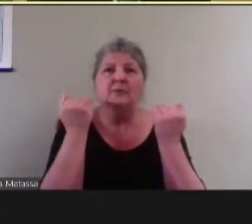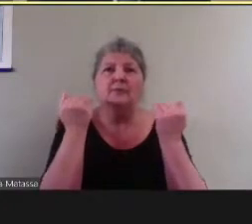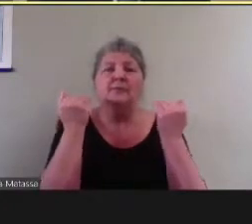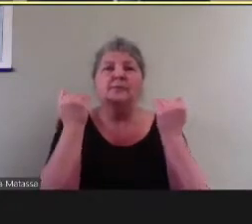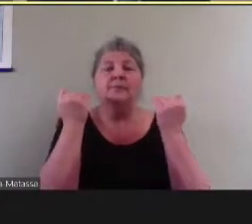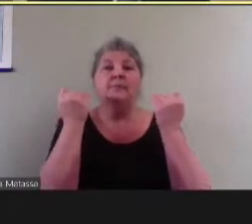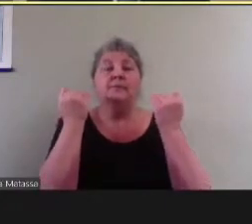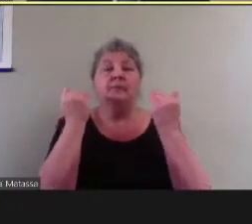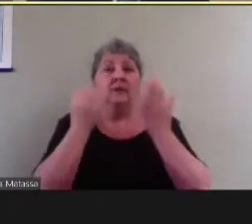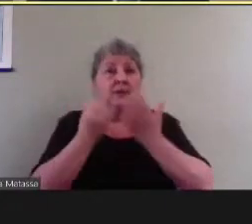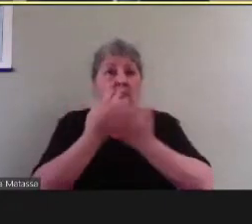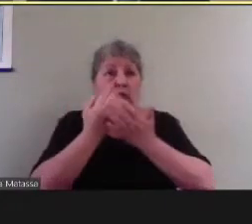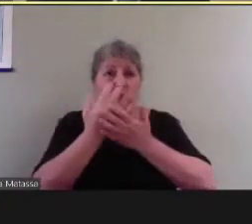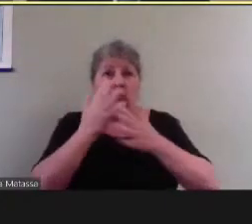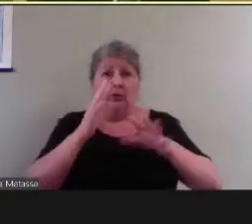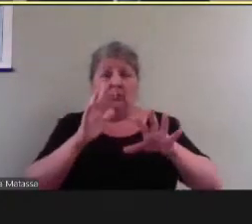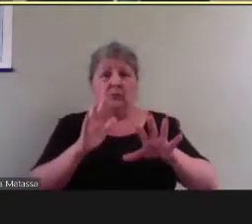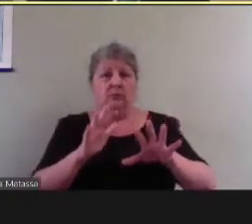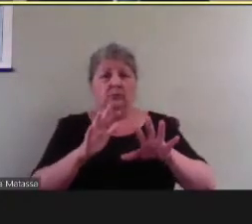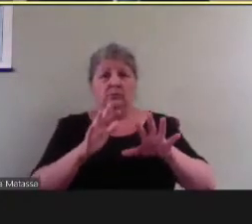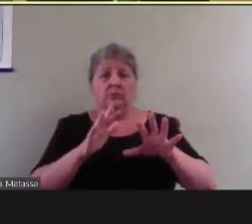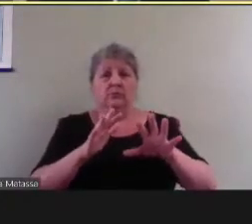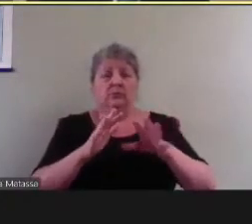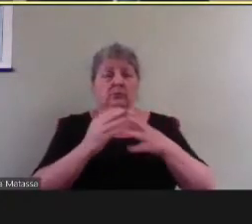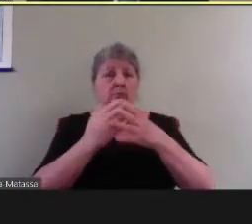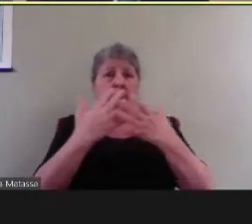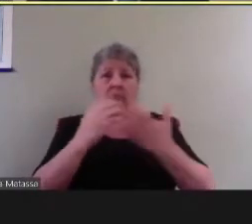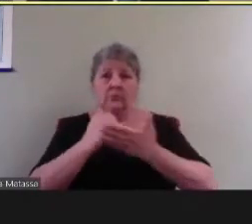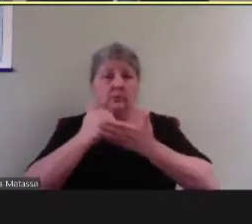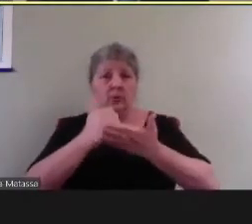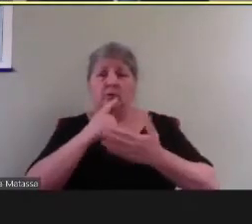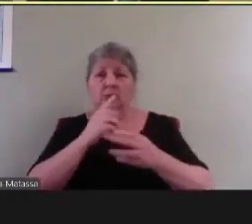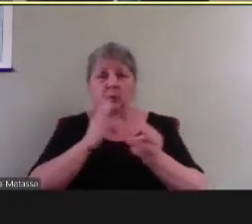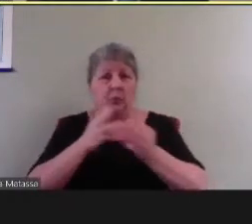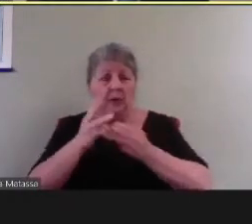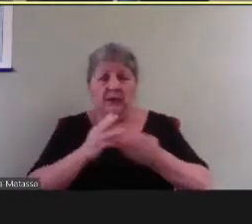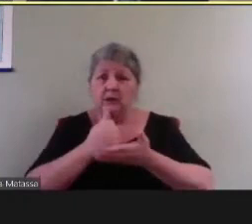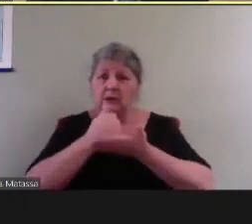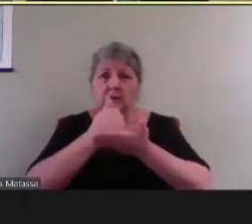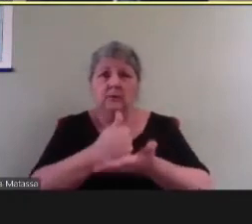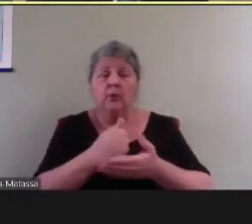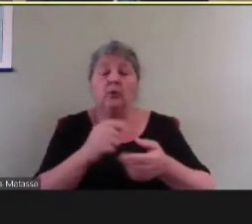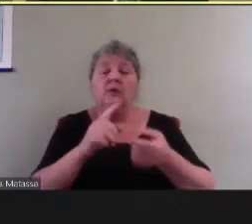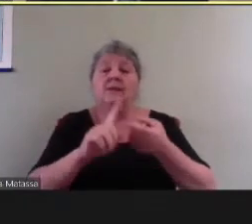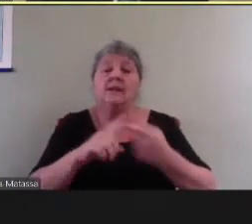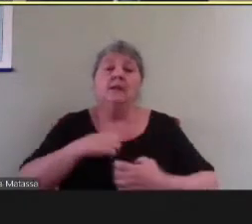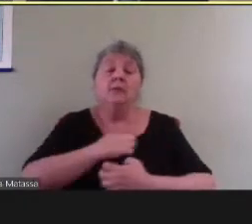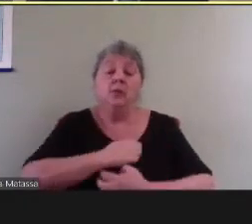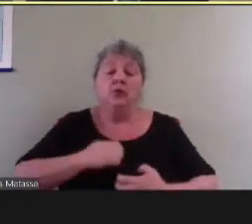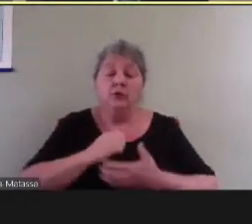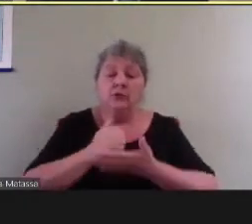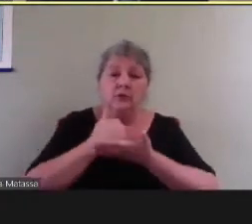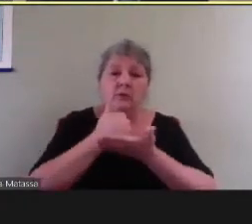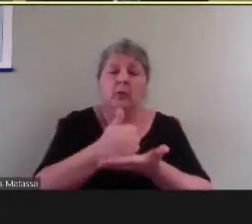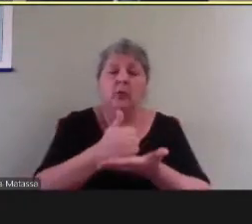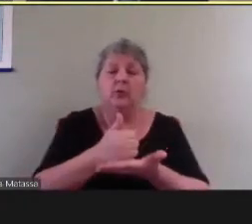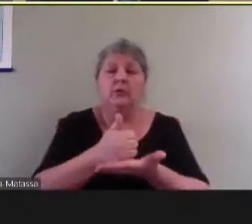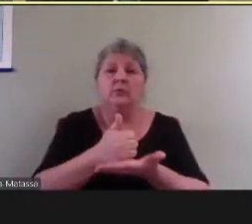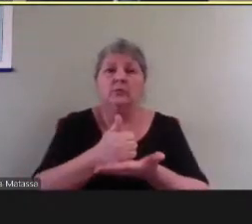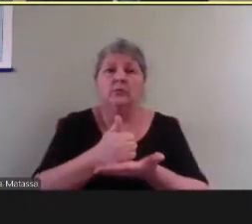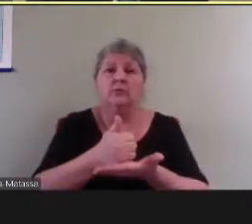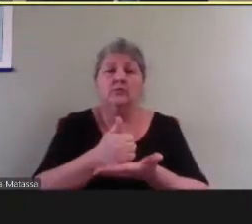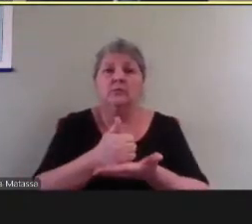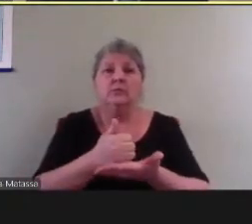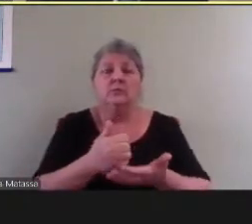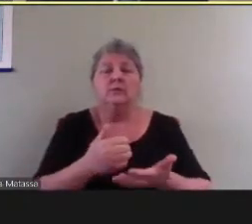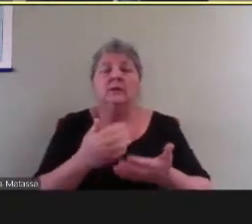They describe a paucity of supports, both practical supports as well as emotional supports in